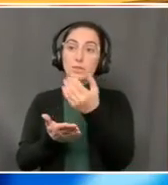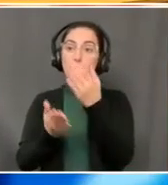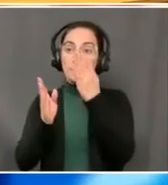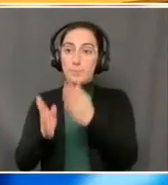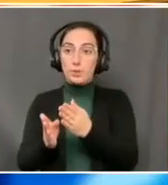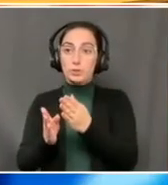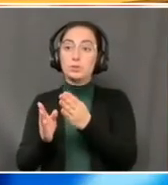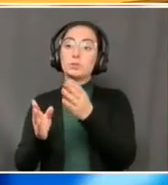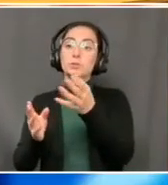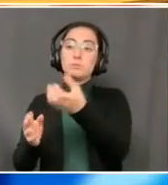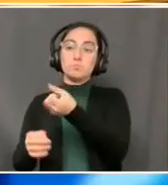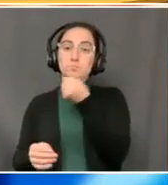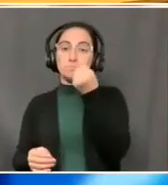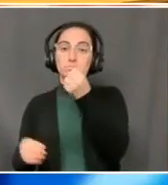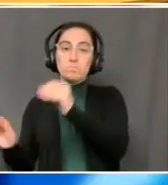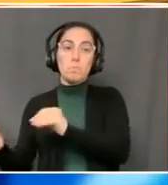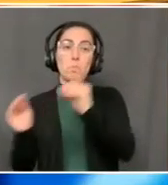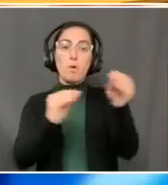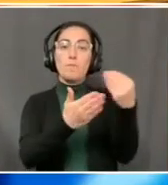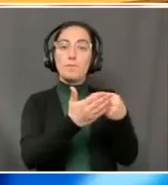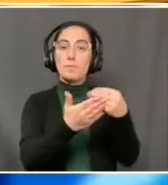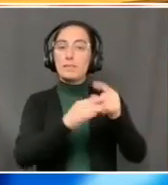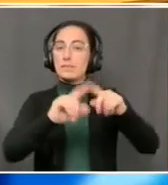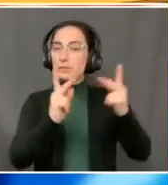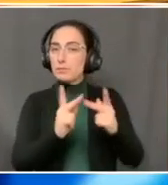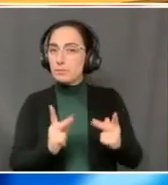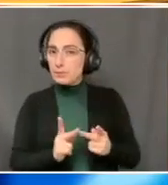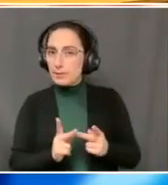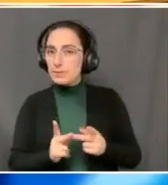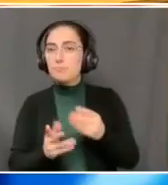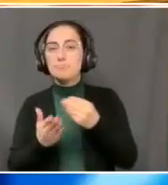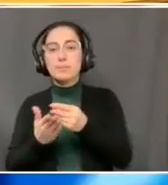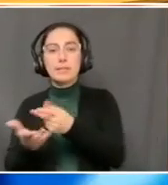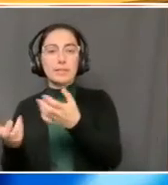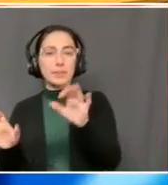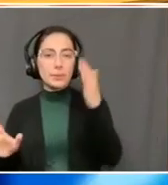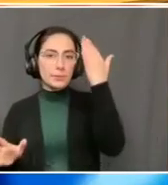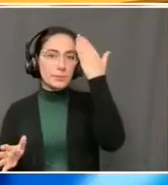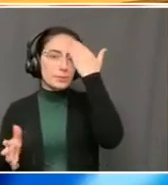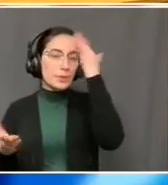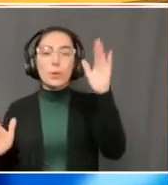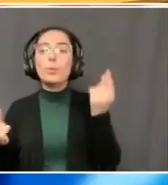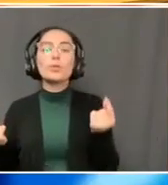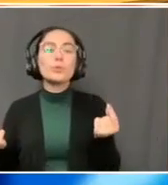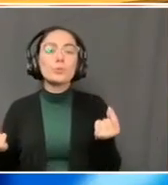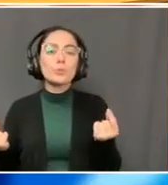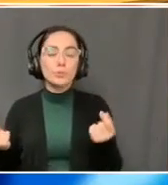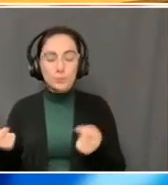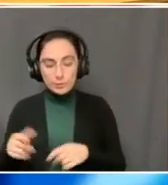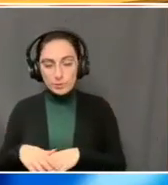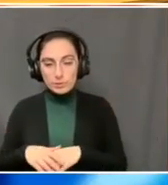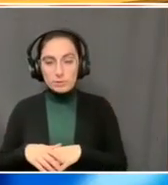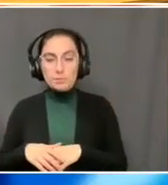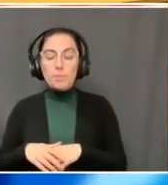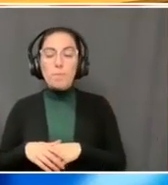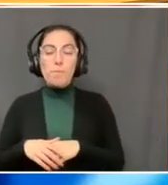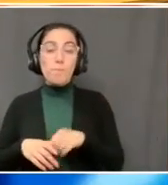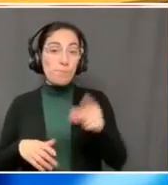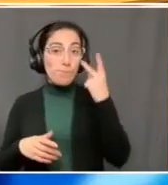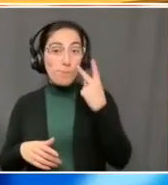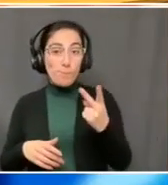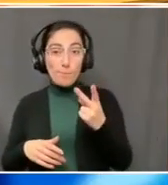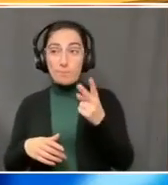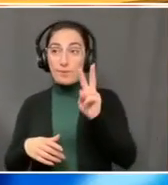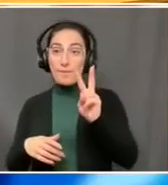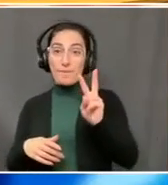supplies, money that they didn't quite know what they wanted to do with it, instead was budgeted in contracts, you would just see the variance